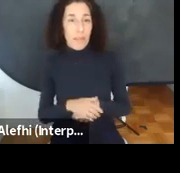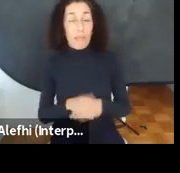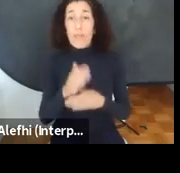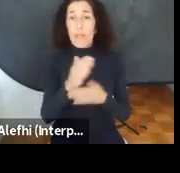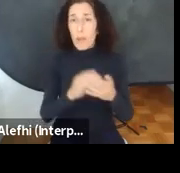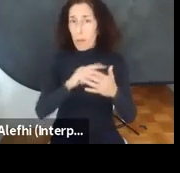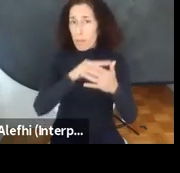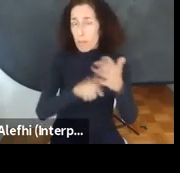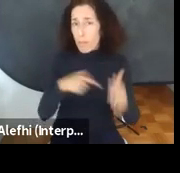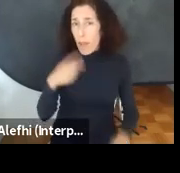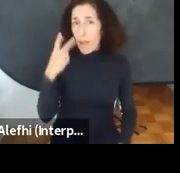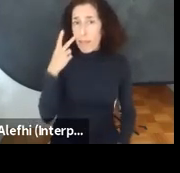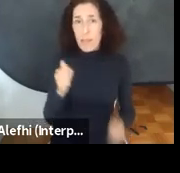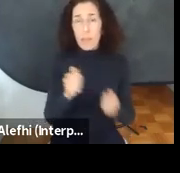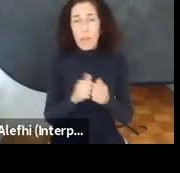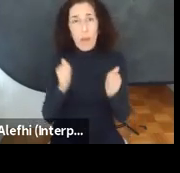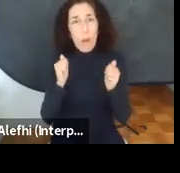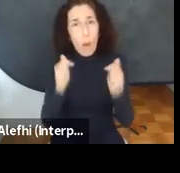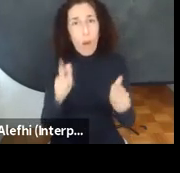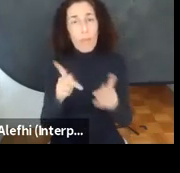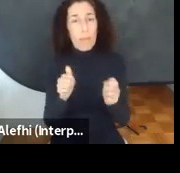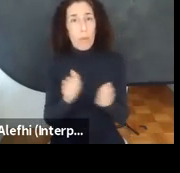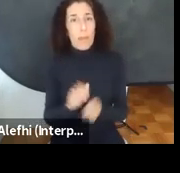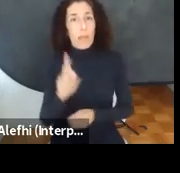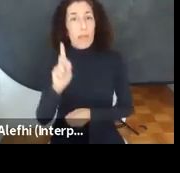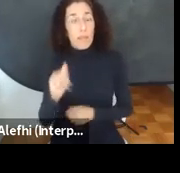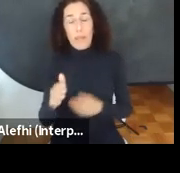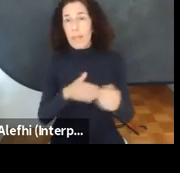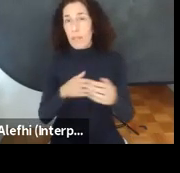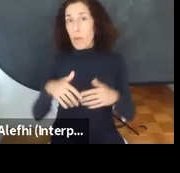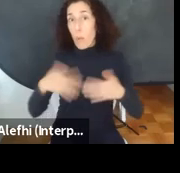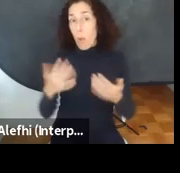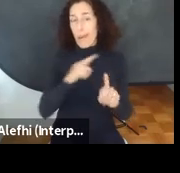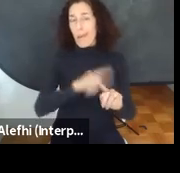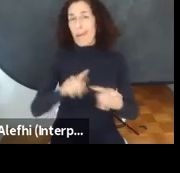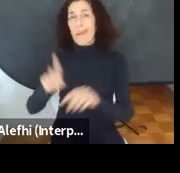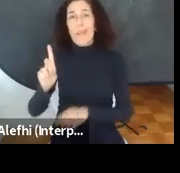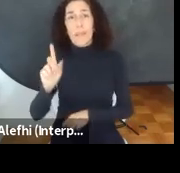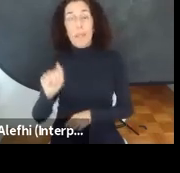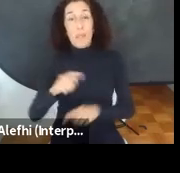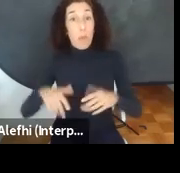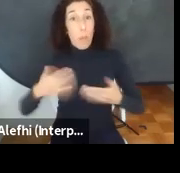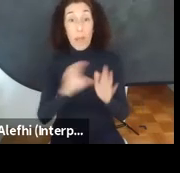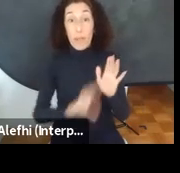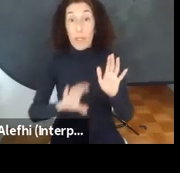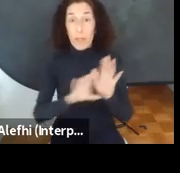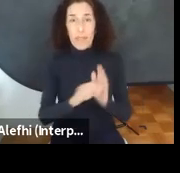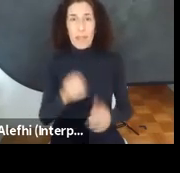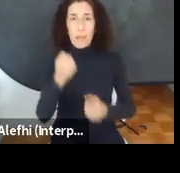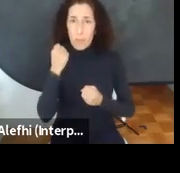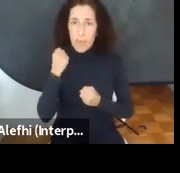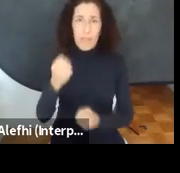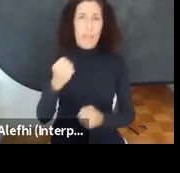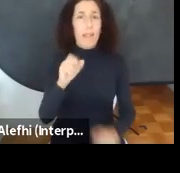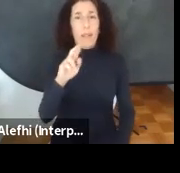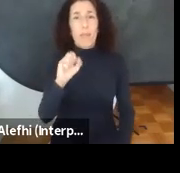common across every person with a disability, regardless of what that disability is. And the primary characteristic is resilience, a thing that I